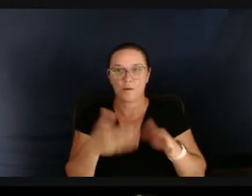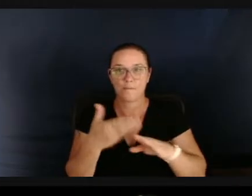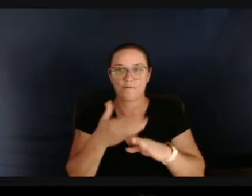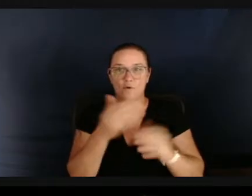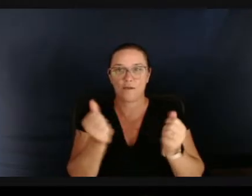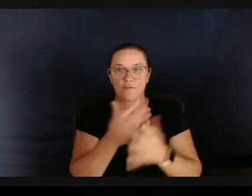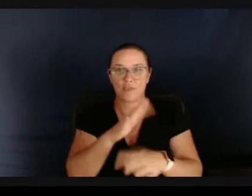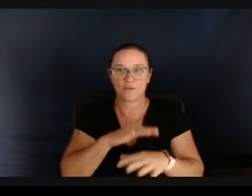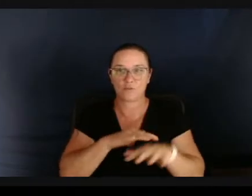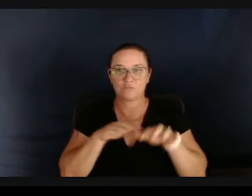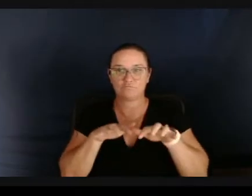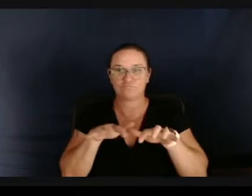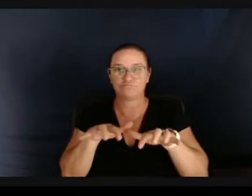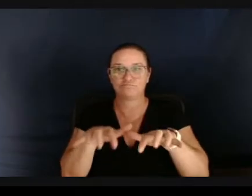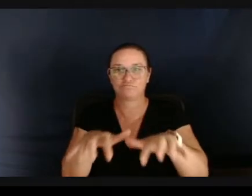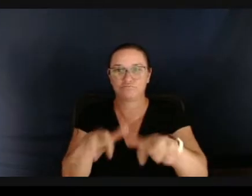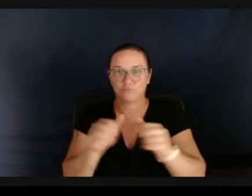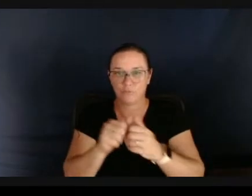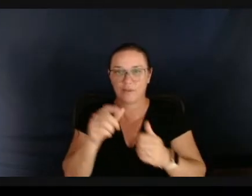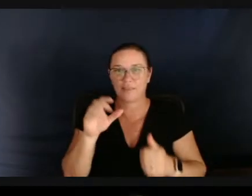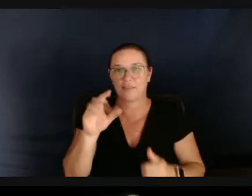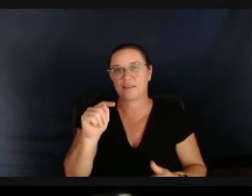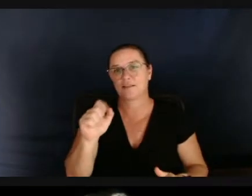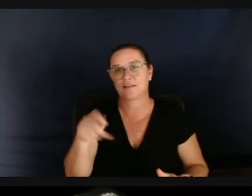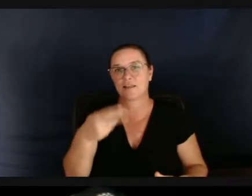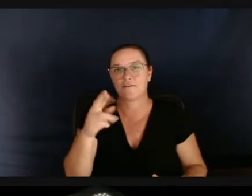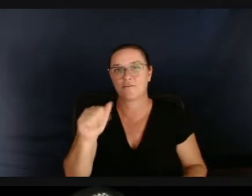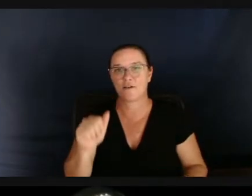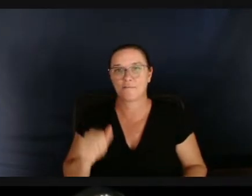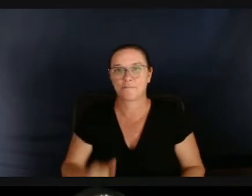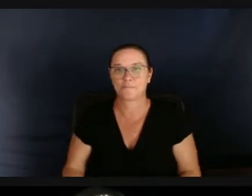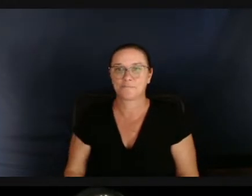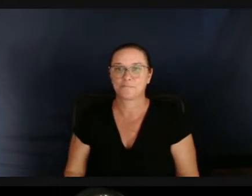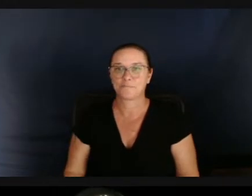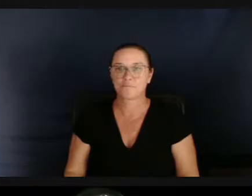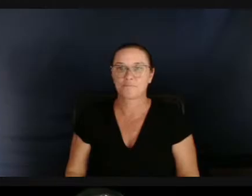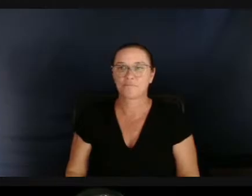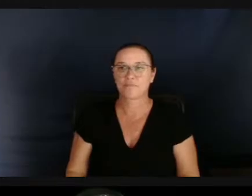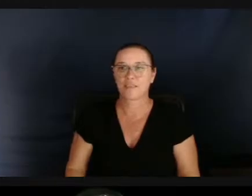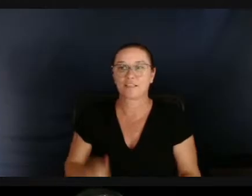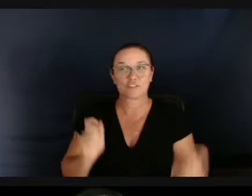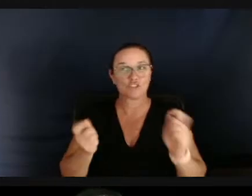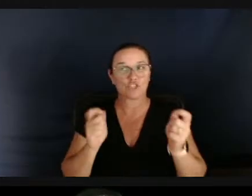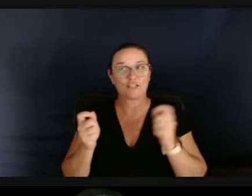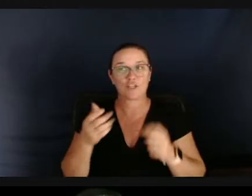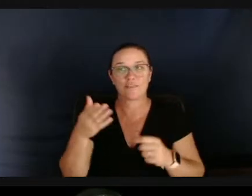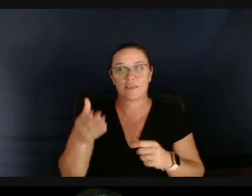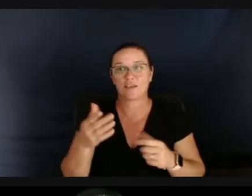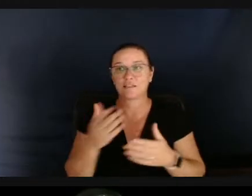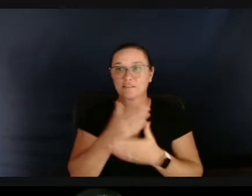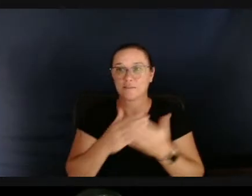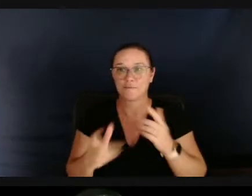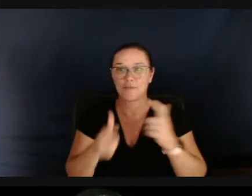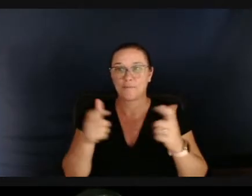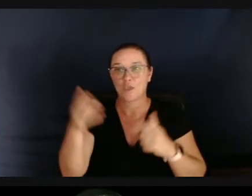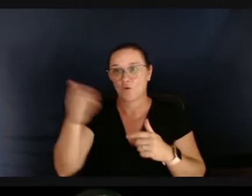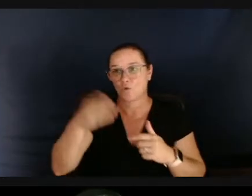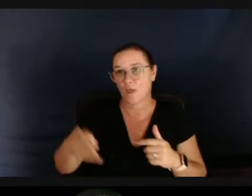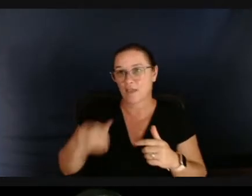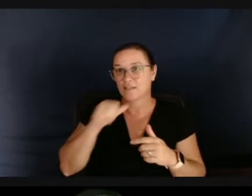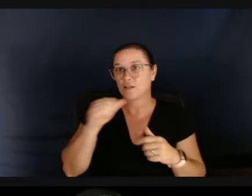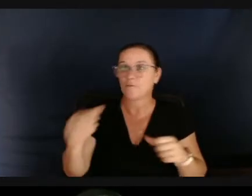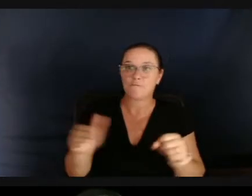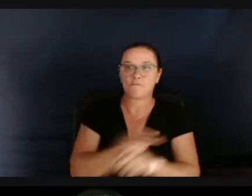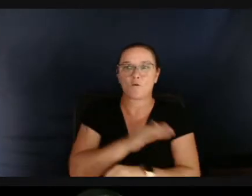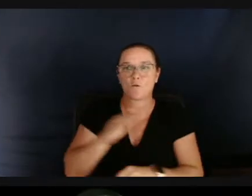tephra. So changing landscape there, and you can see some of these big cracks still not full of tephra. They